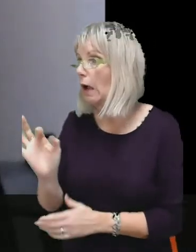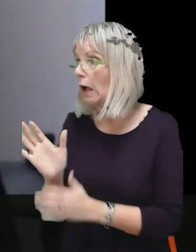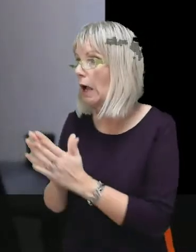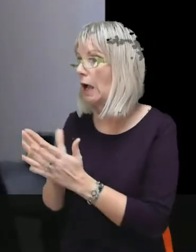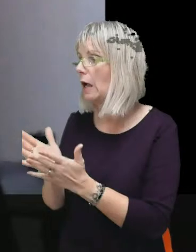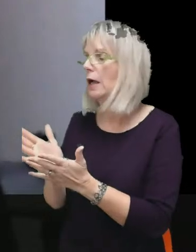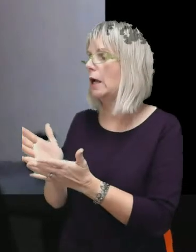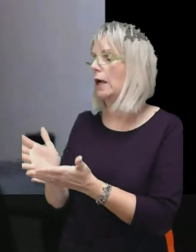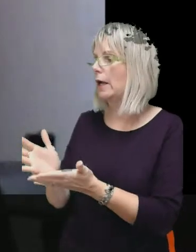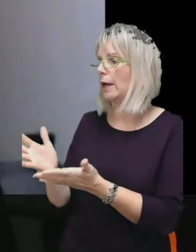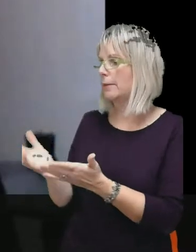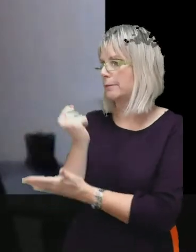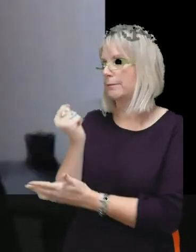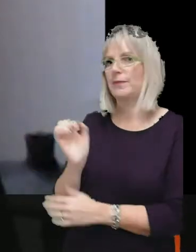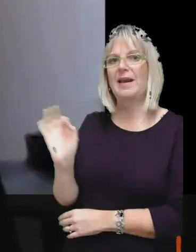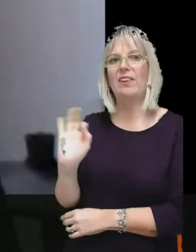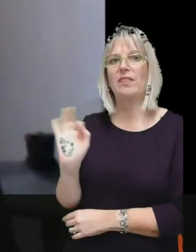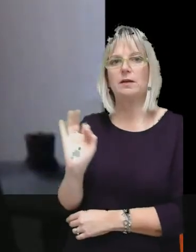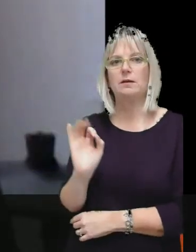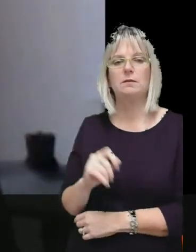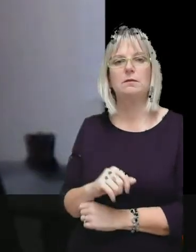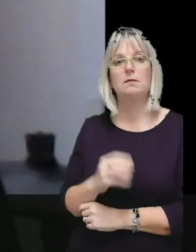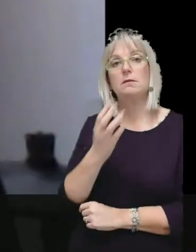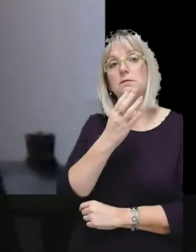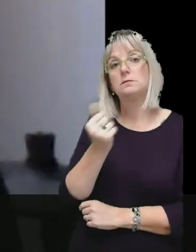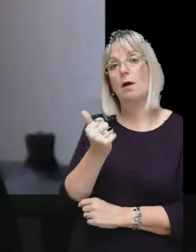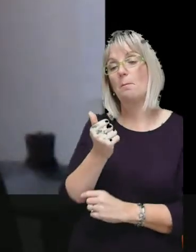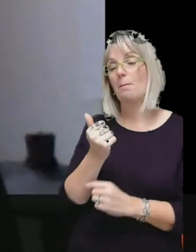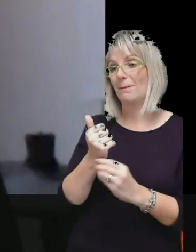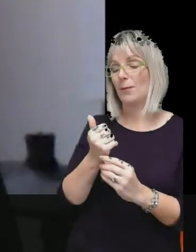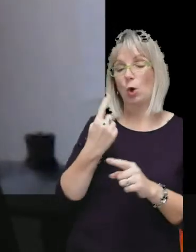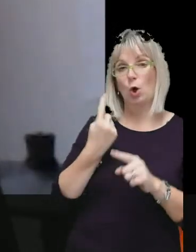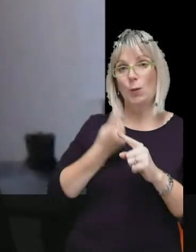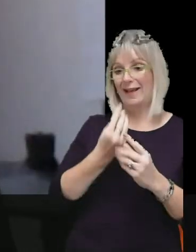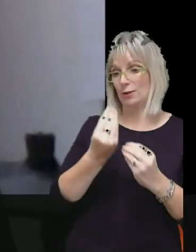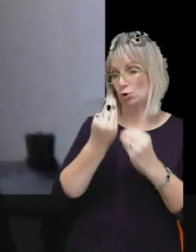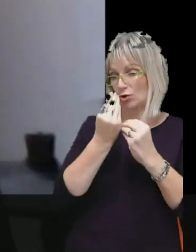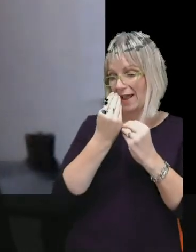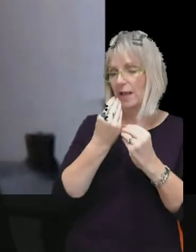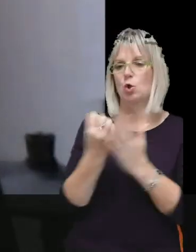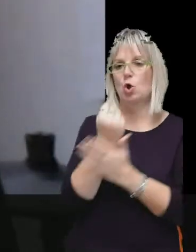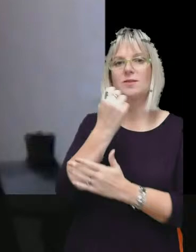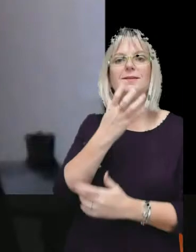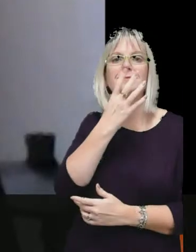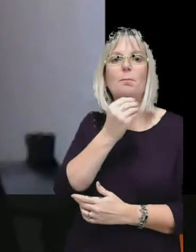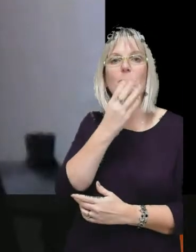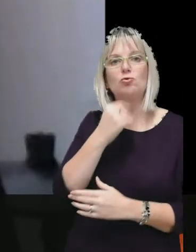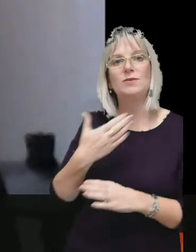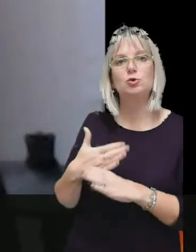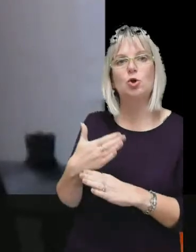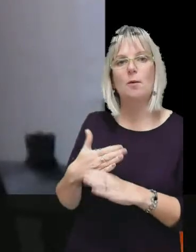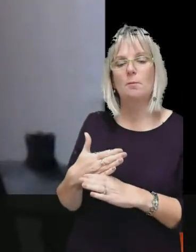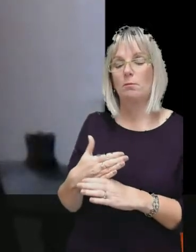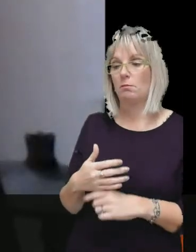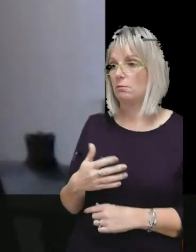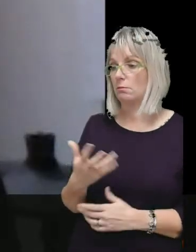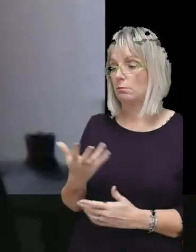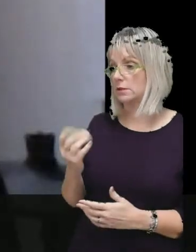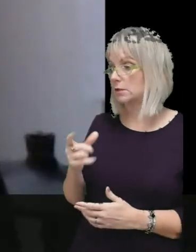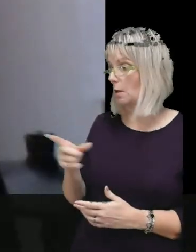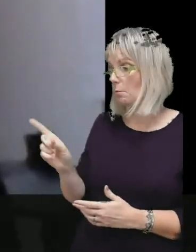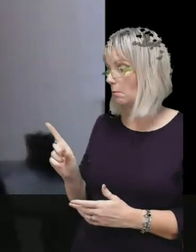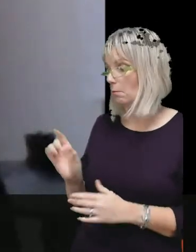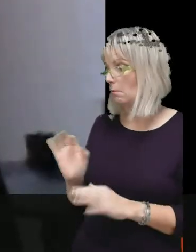a temporary job in a supermarket, but there aren't enough jobs for everybody. The risk is that when and if live events